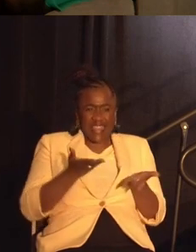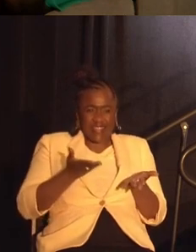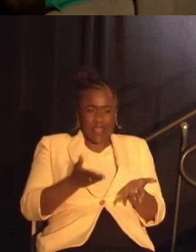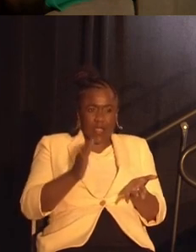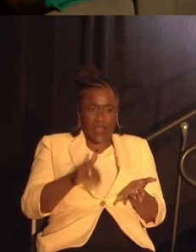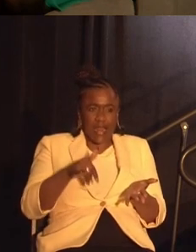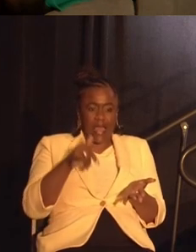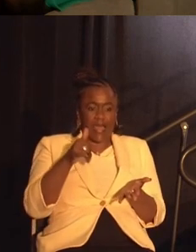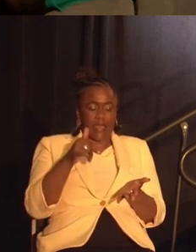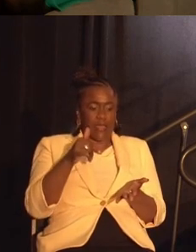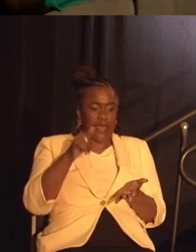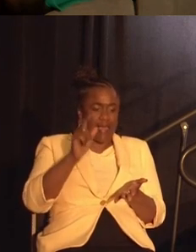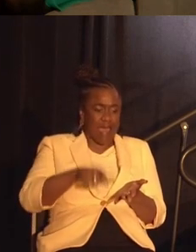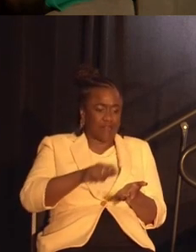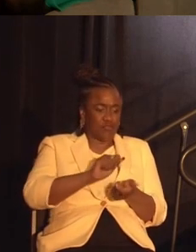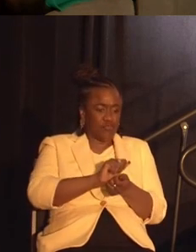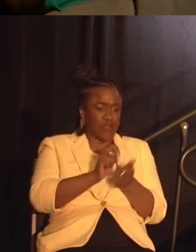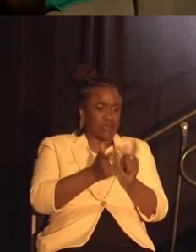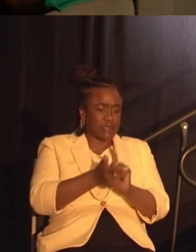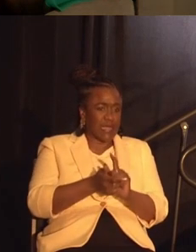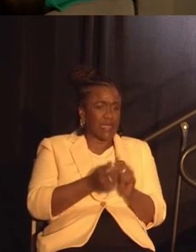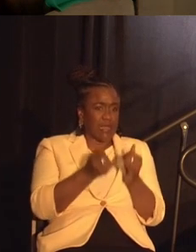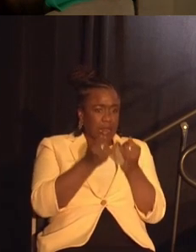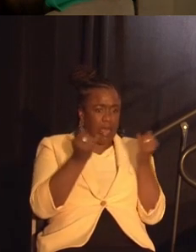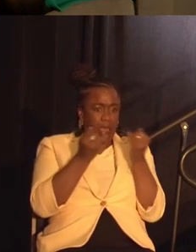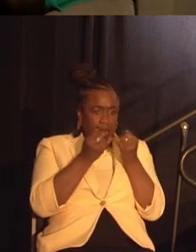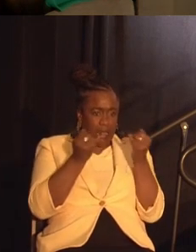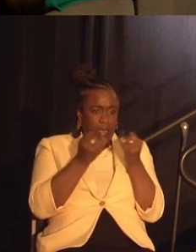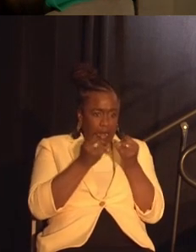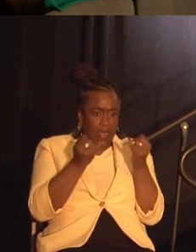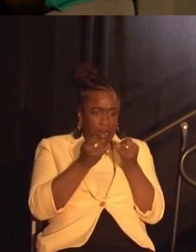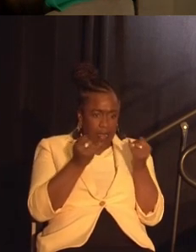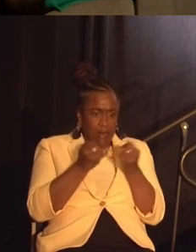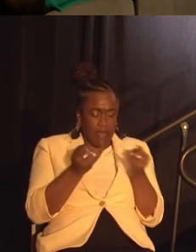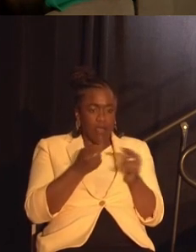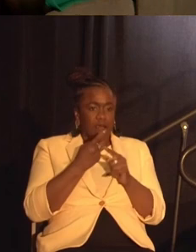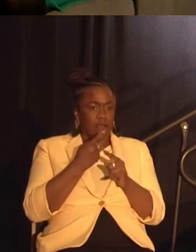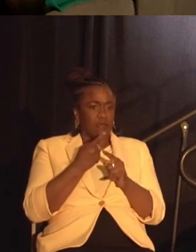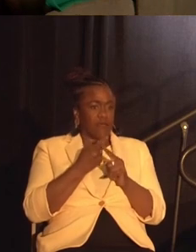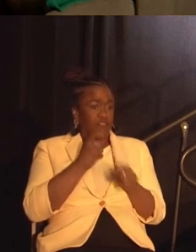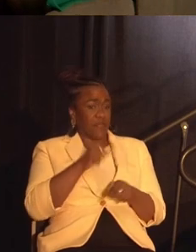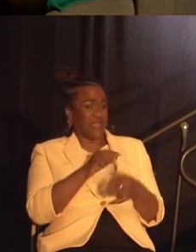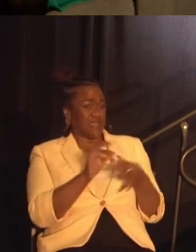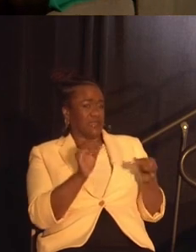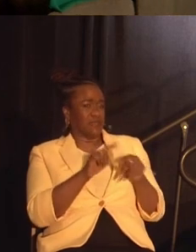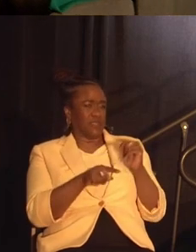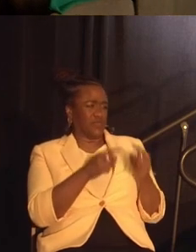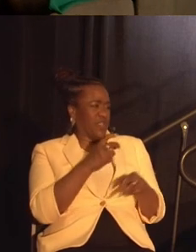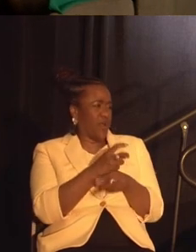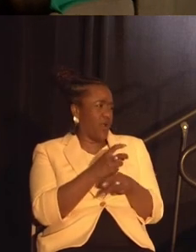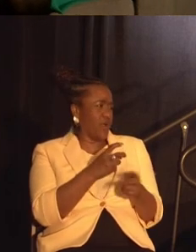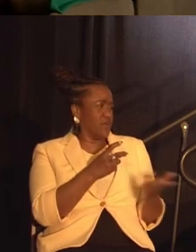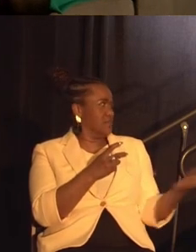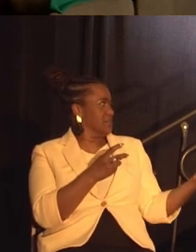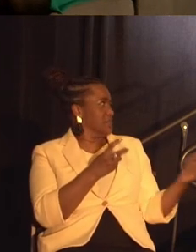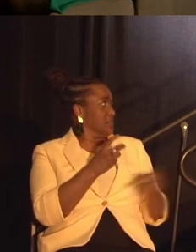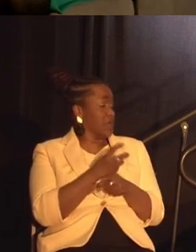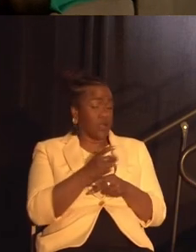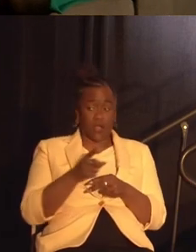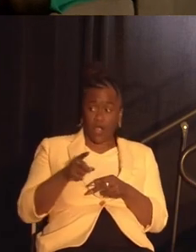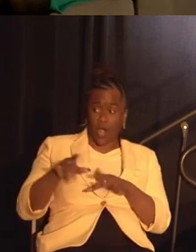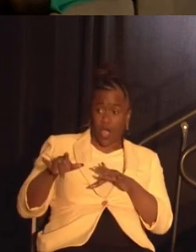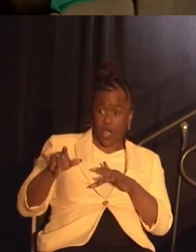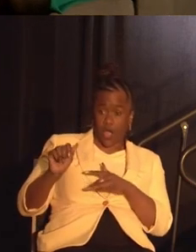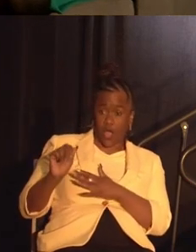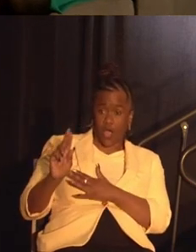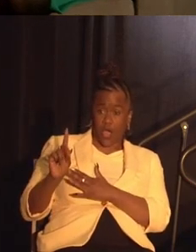have to translate basically a line to a sentence. But yeah, It's hard. Revision's hard. Are you doing the audiobook